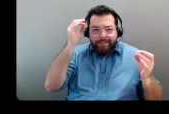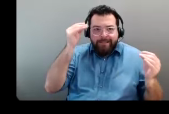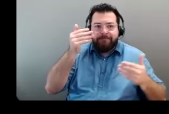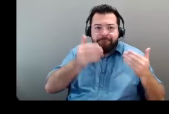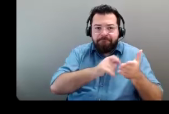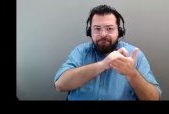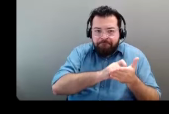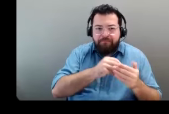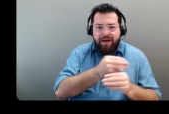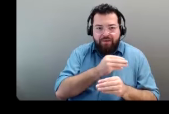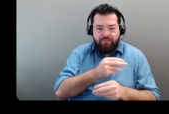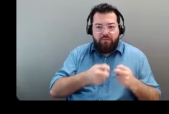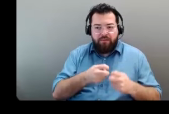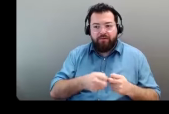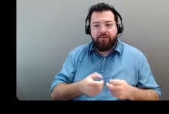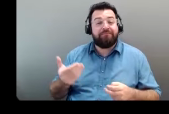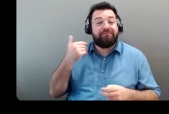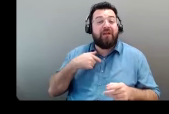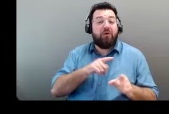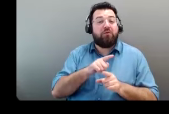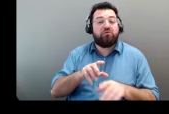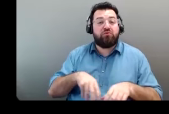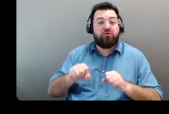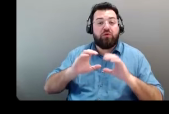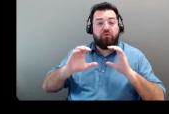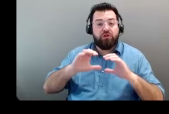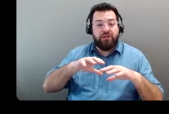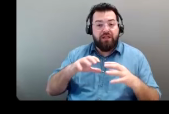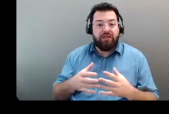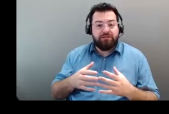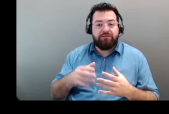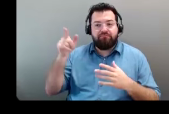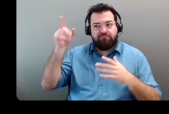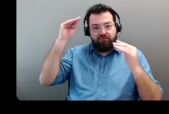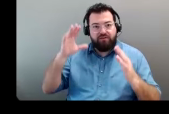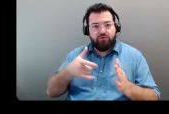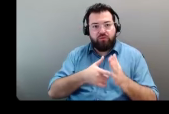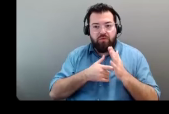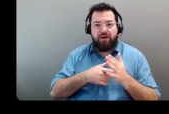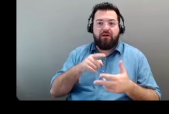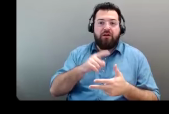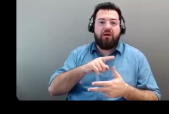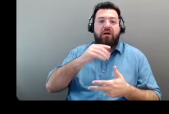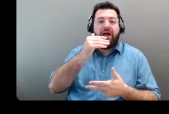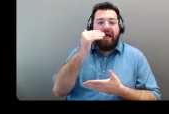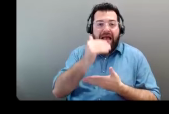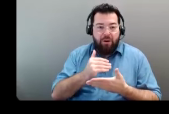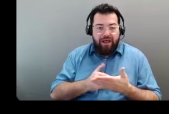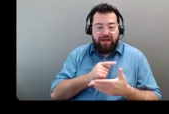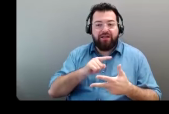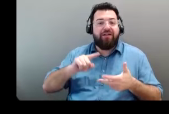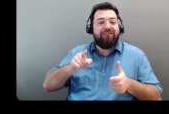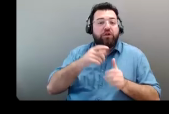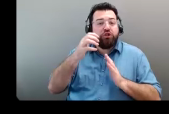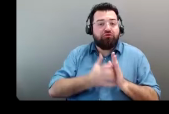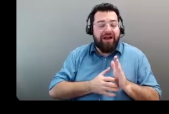taking a communications class, and they required both the outline, the first draft, the final draft, all these different